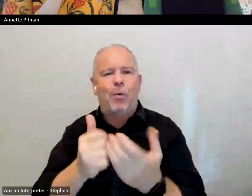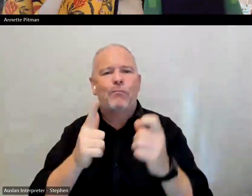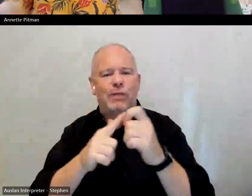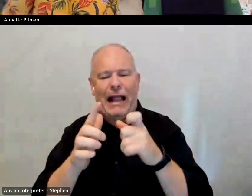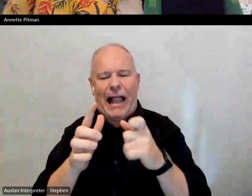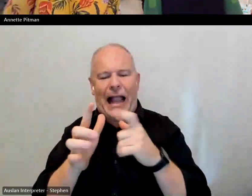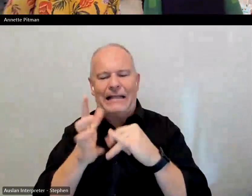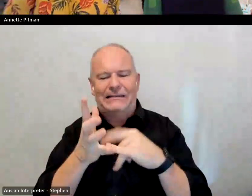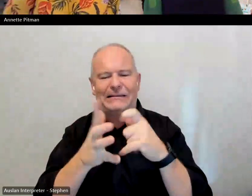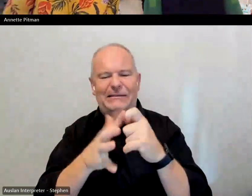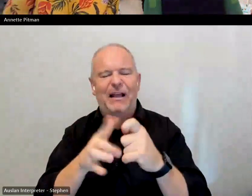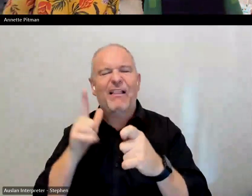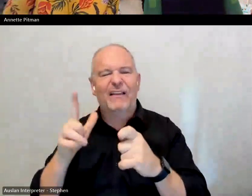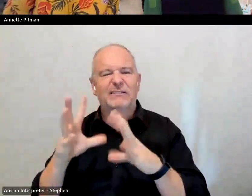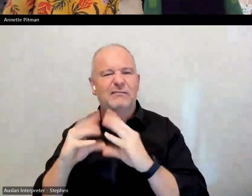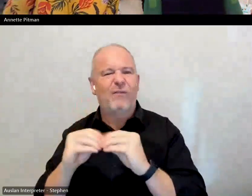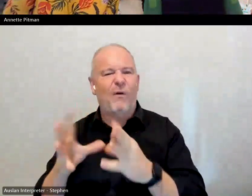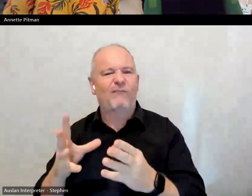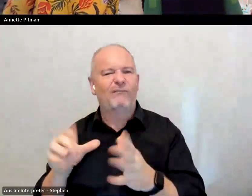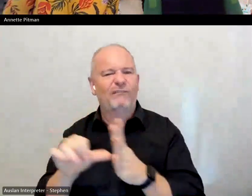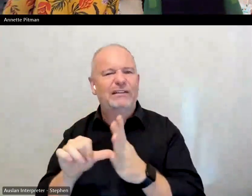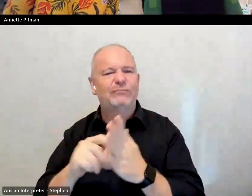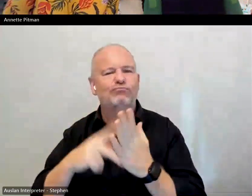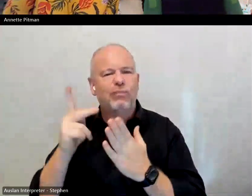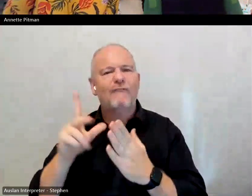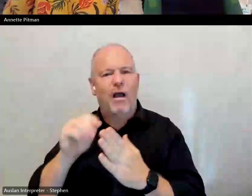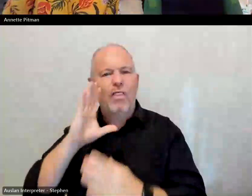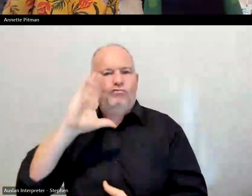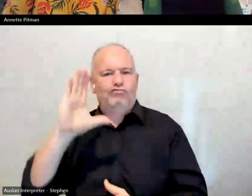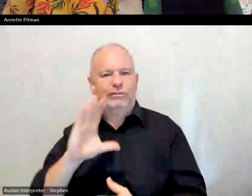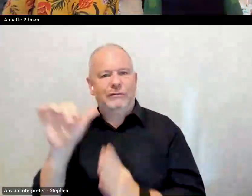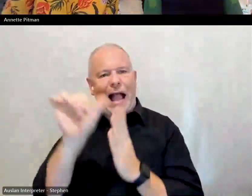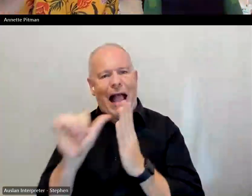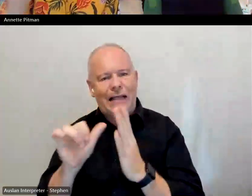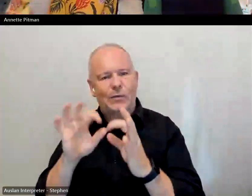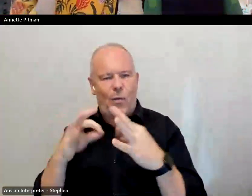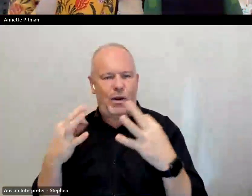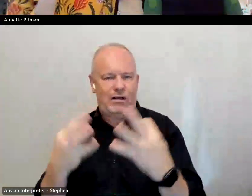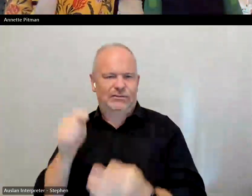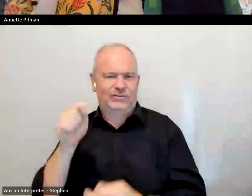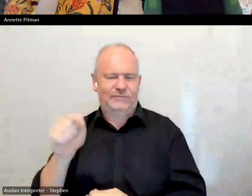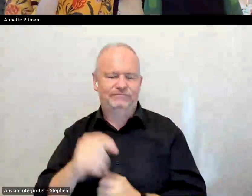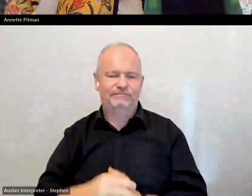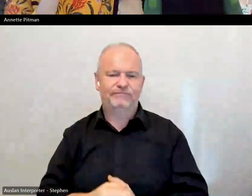devolved funding program managed by the regional arts development organisations.